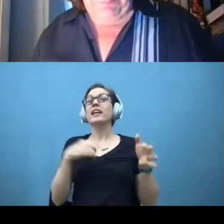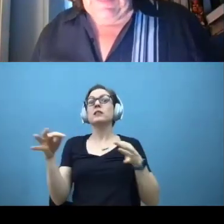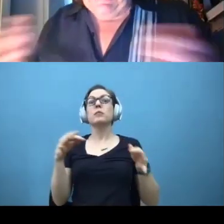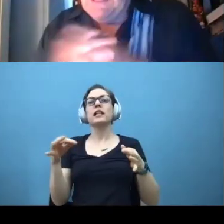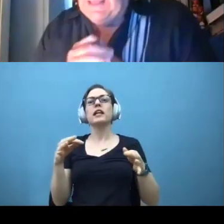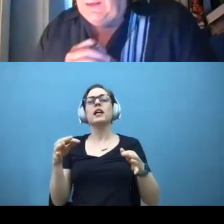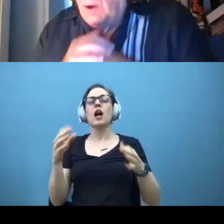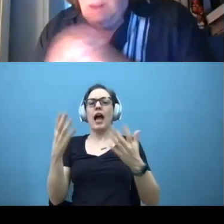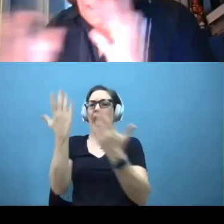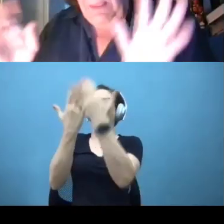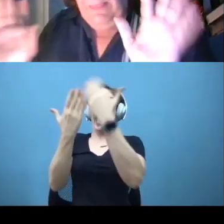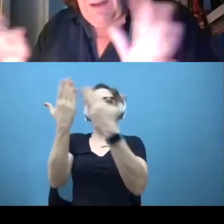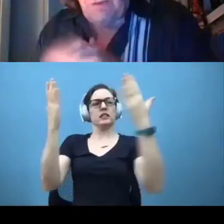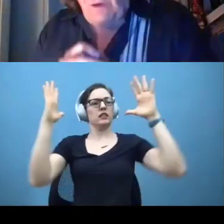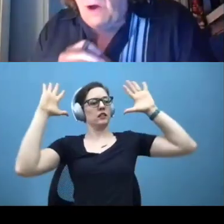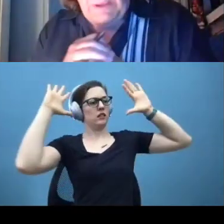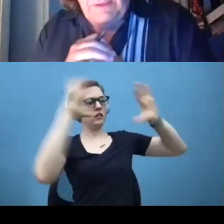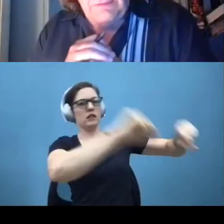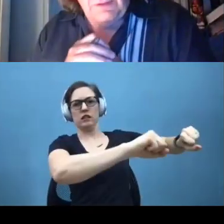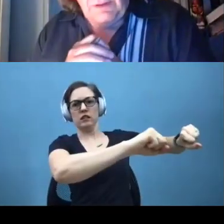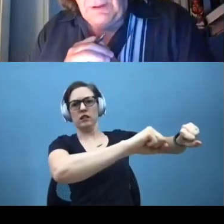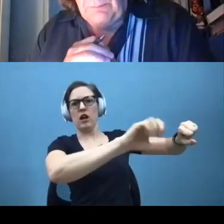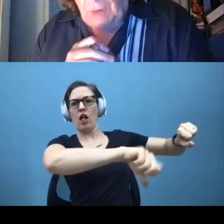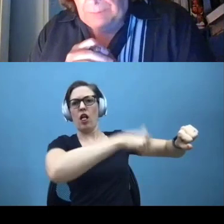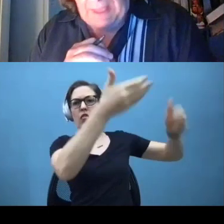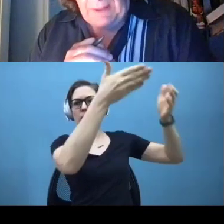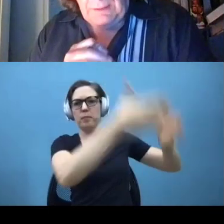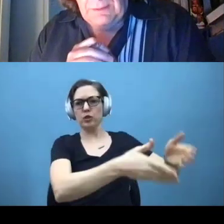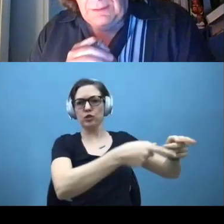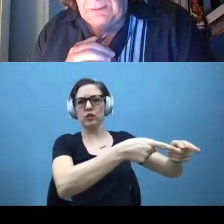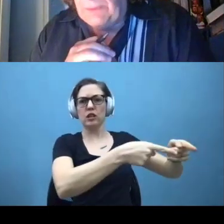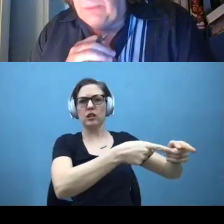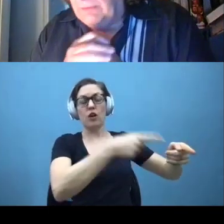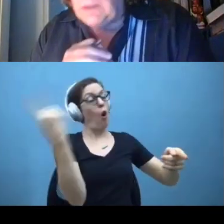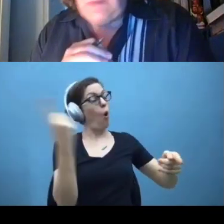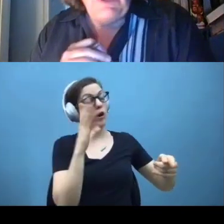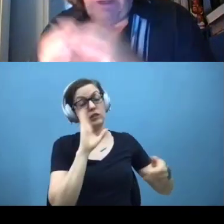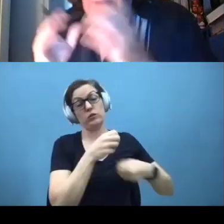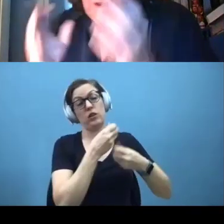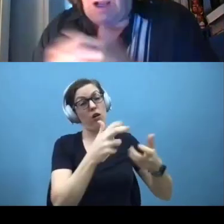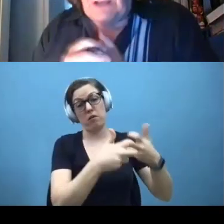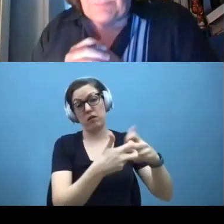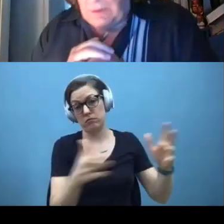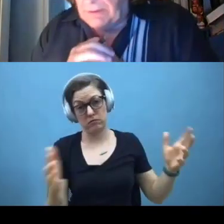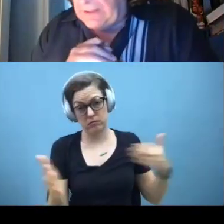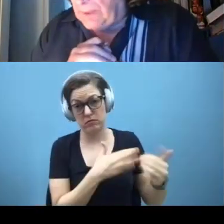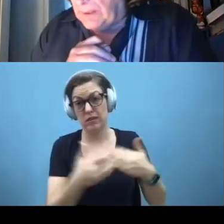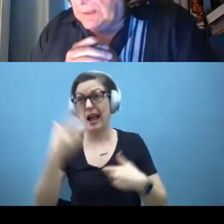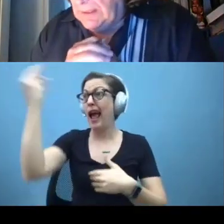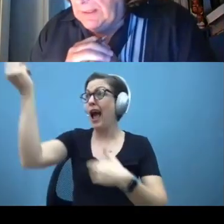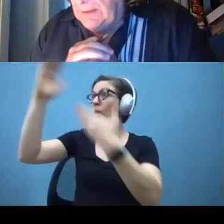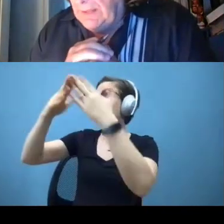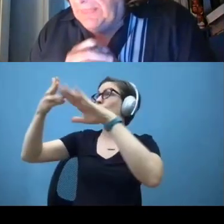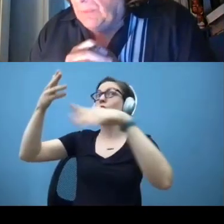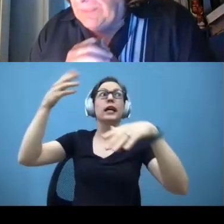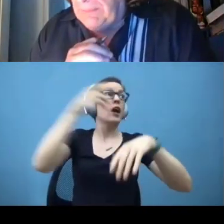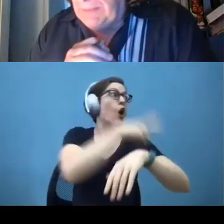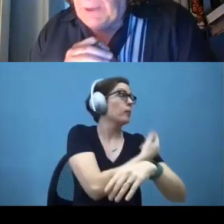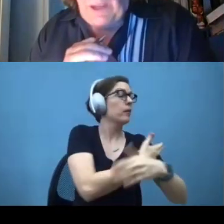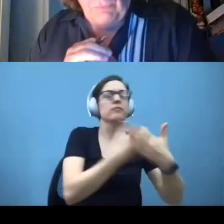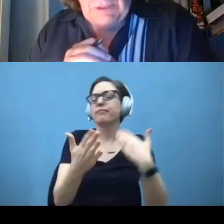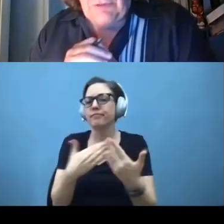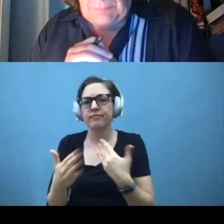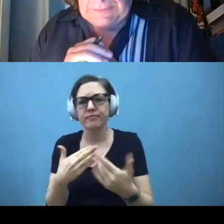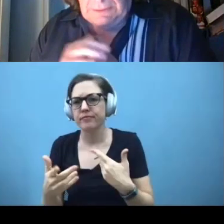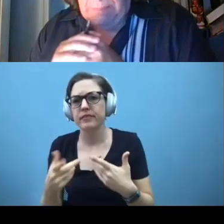person, and that is always problematic, whether you're in the community, in a hospital, or anywhere. I think what they mean